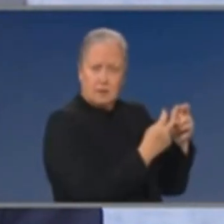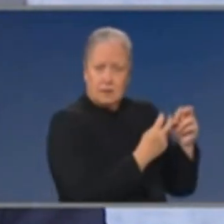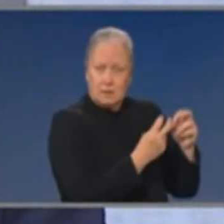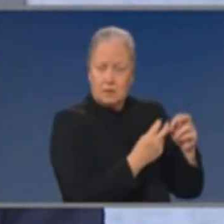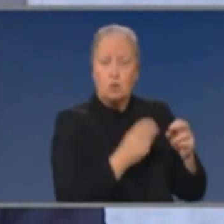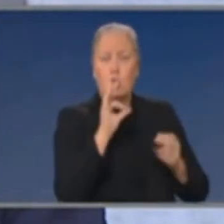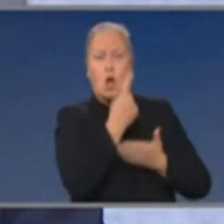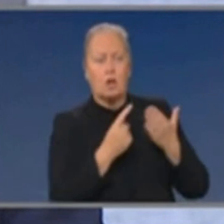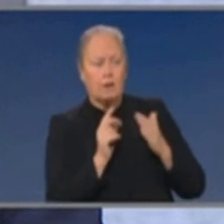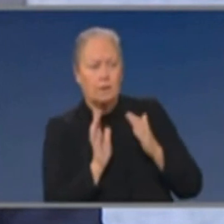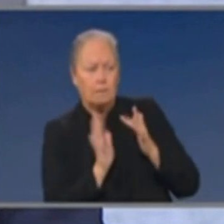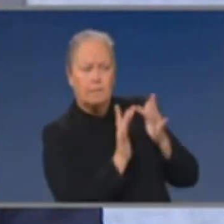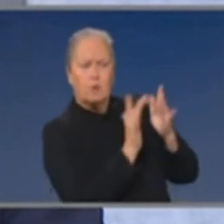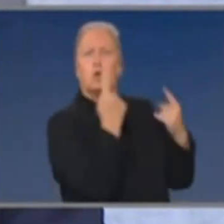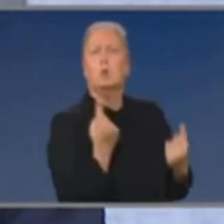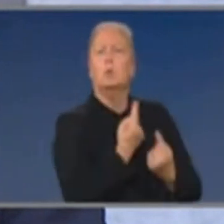the calls,